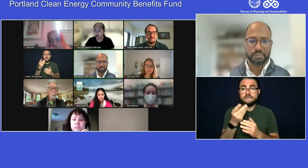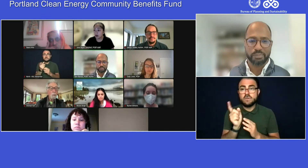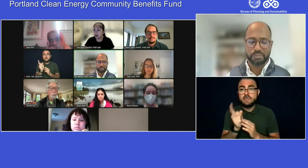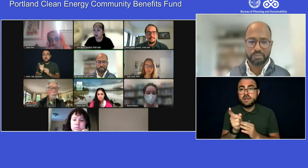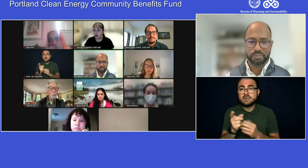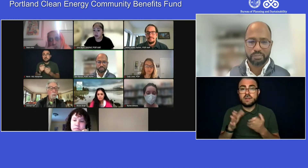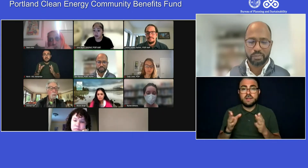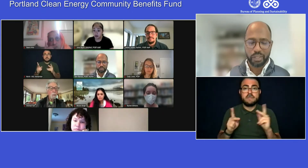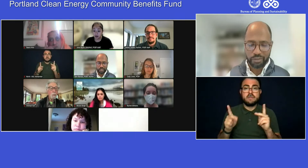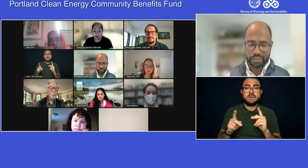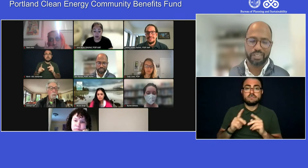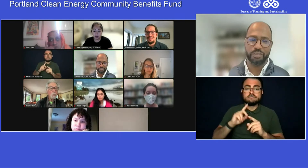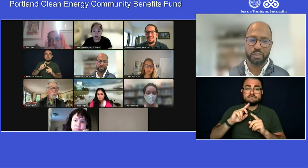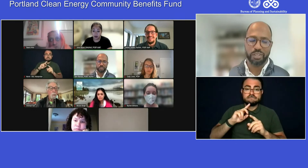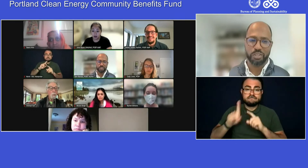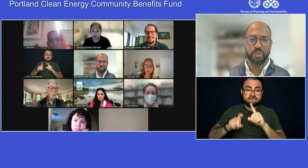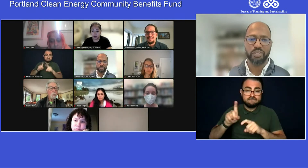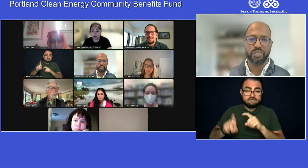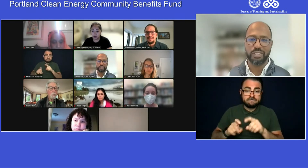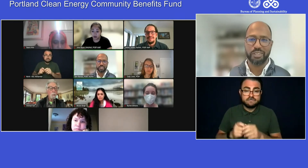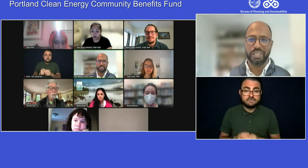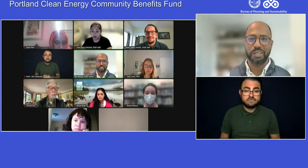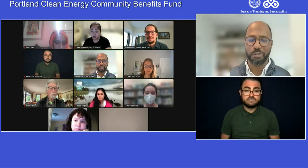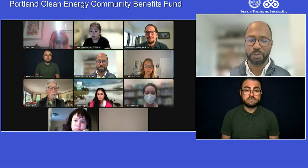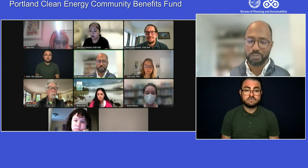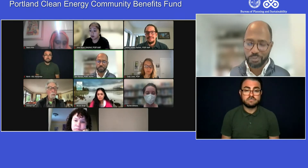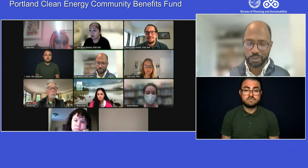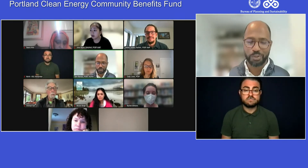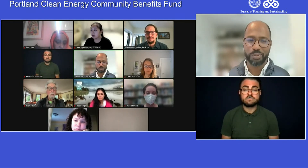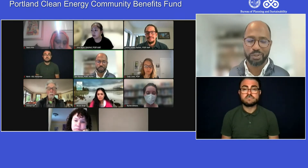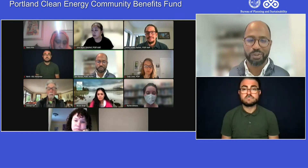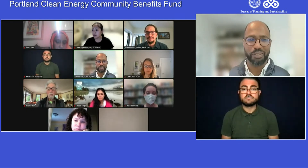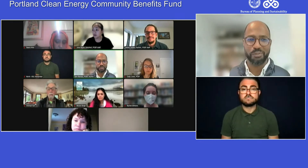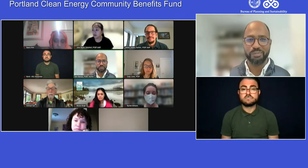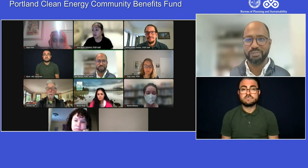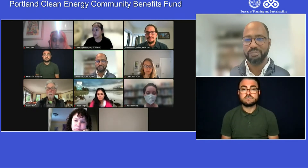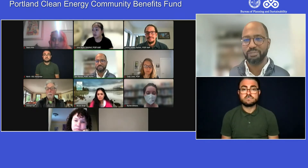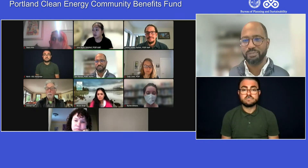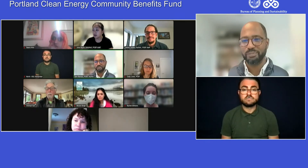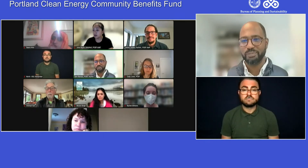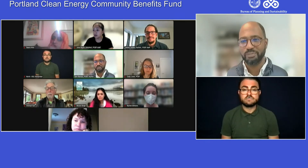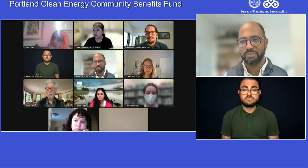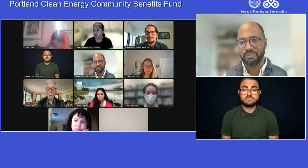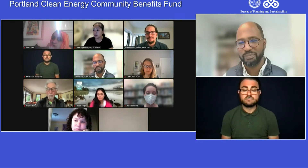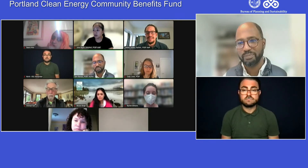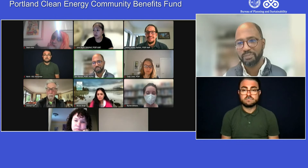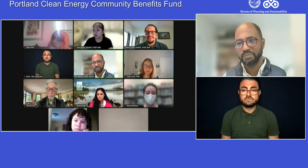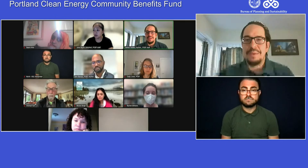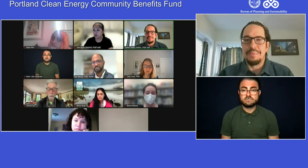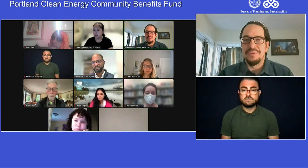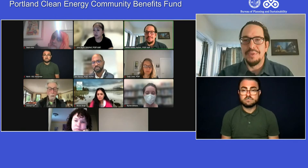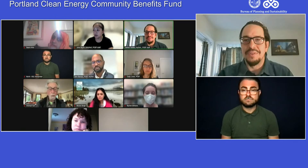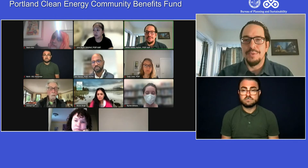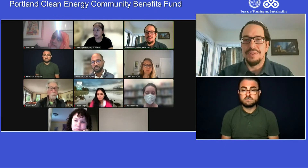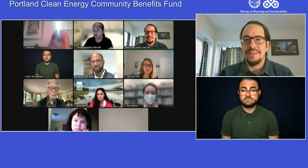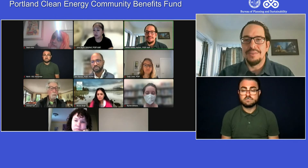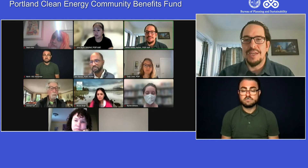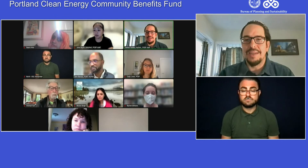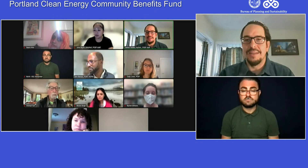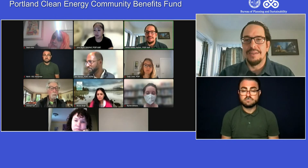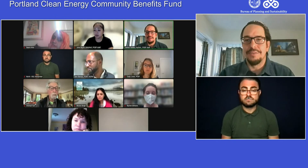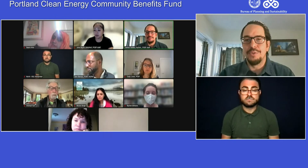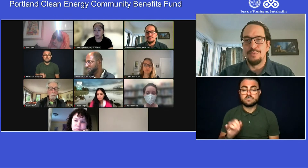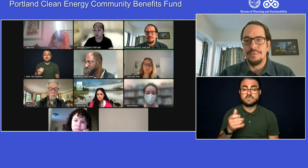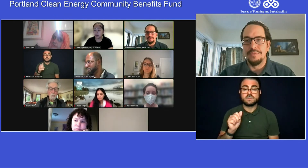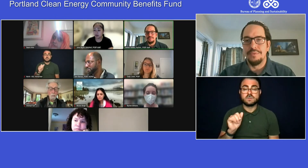But Yeah, obviously, if you don't get your questions here now too, we're around. Yeah, thanks, Sam. And just want to note that in the